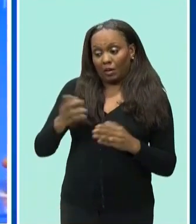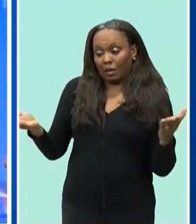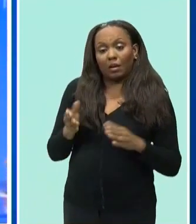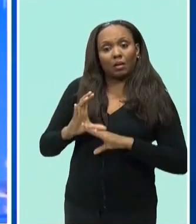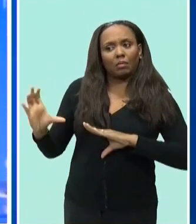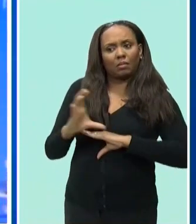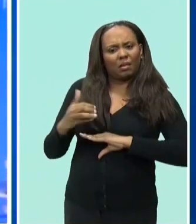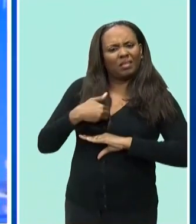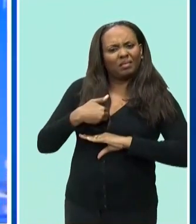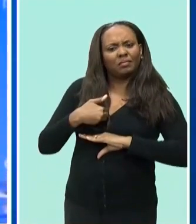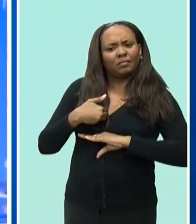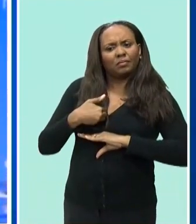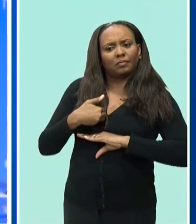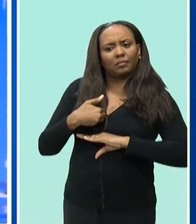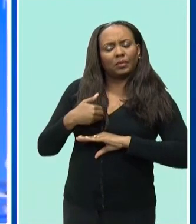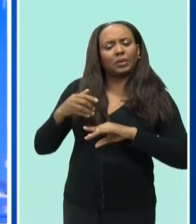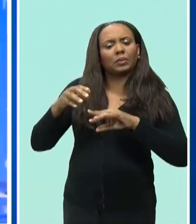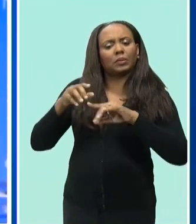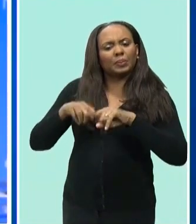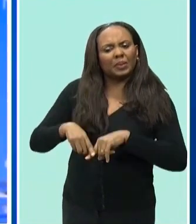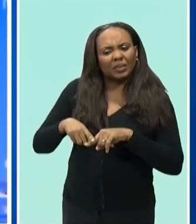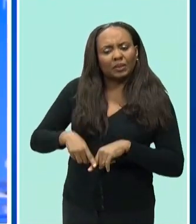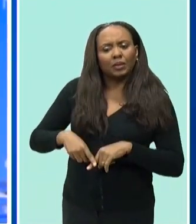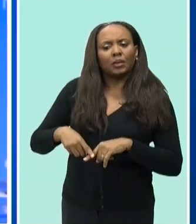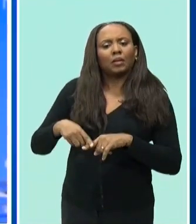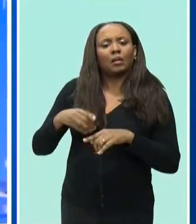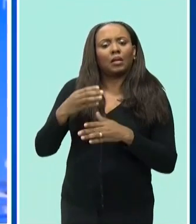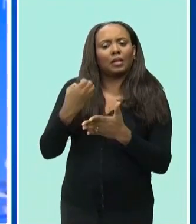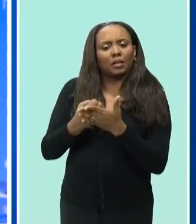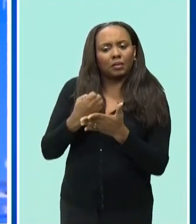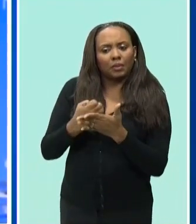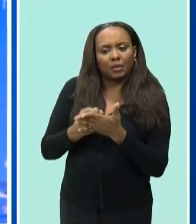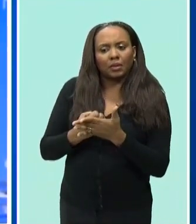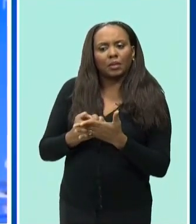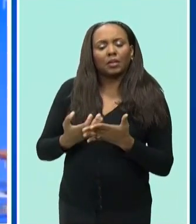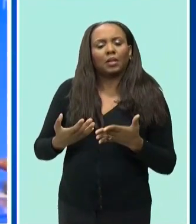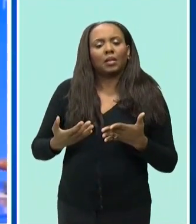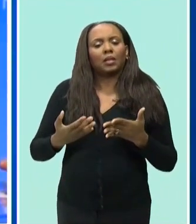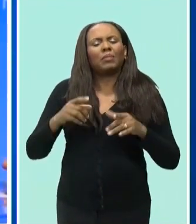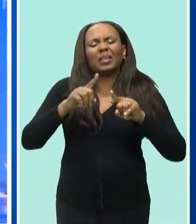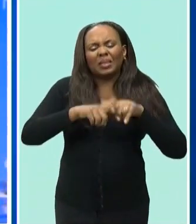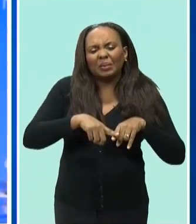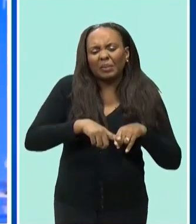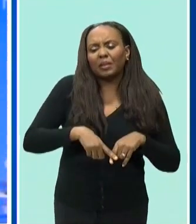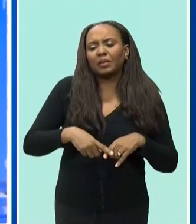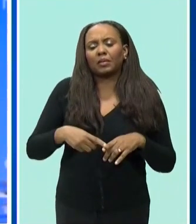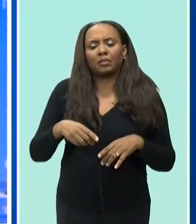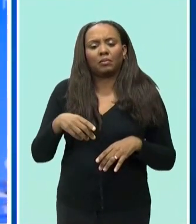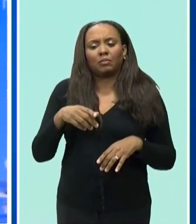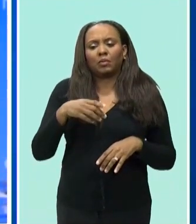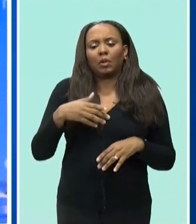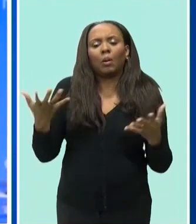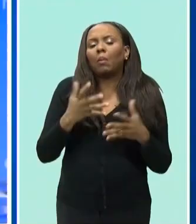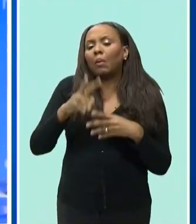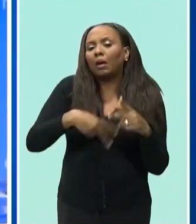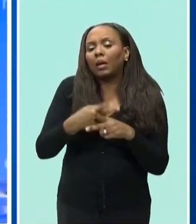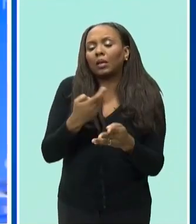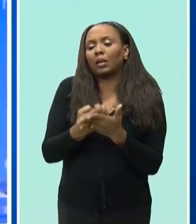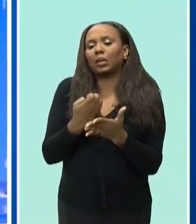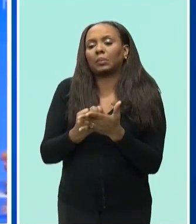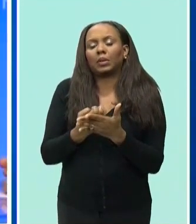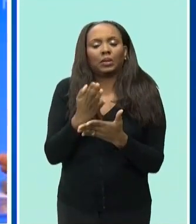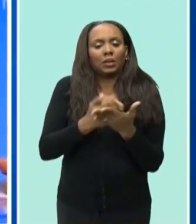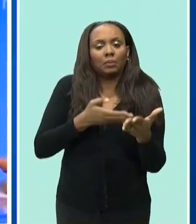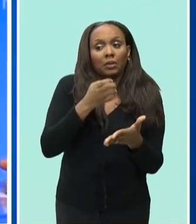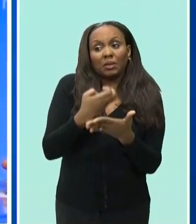more commodity-dependent economies, and we have economies that are less commodity-dependent, more dependent on tourism. This latter group